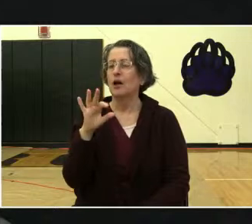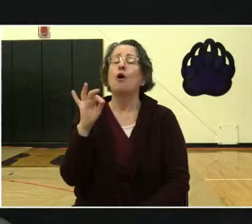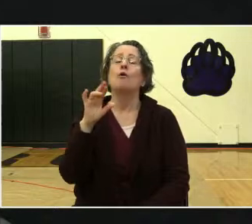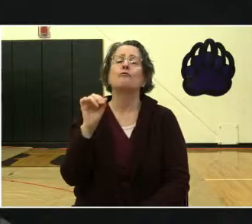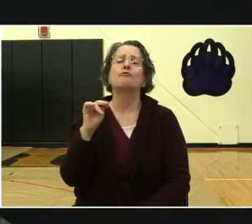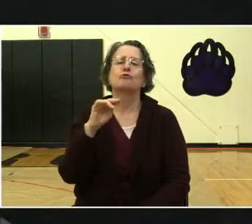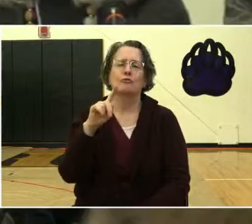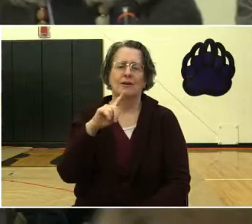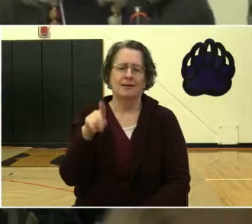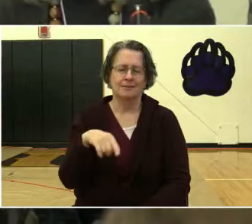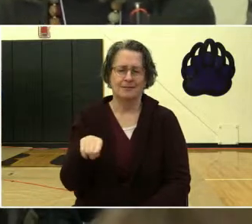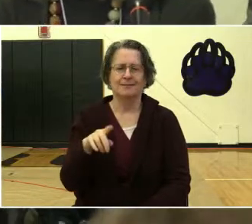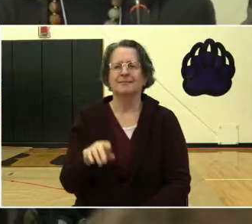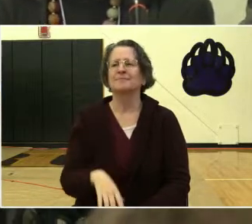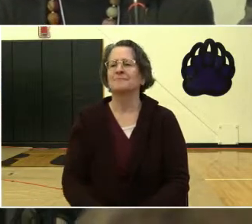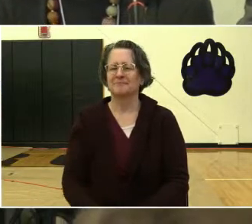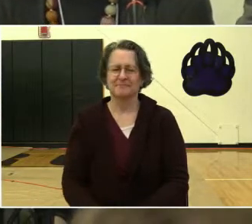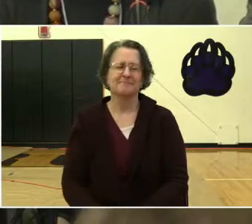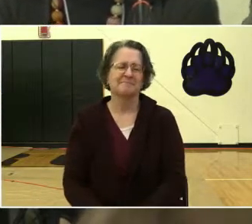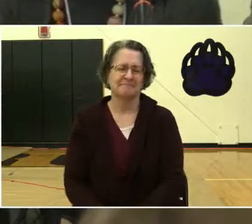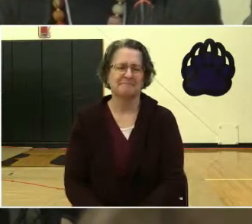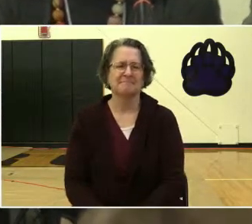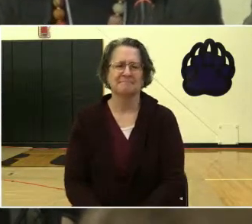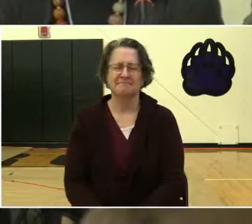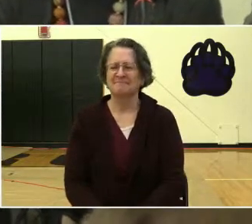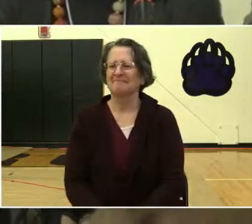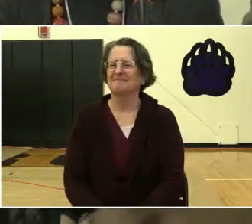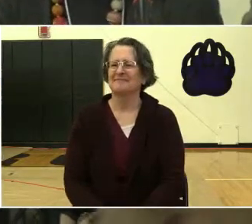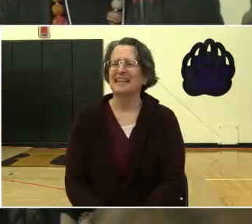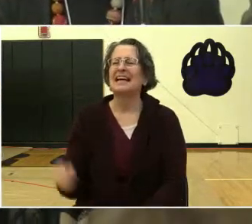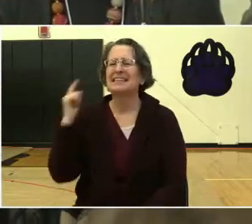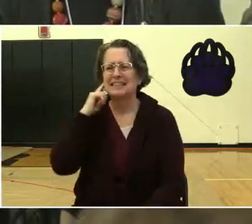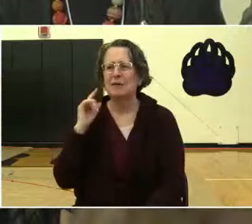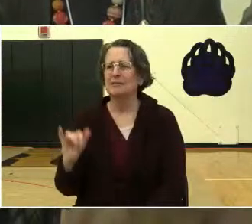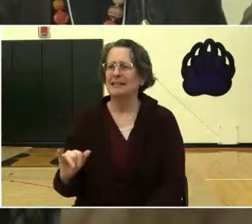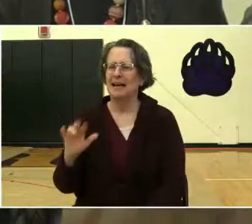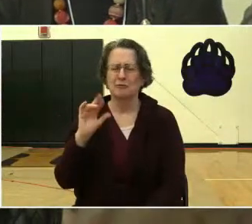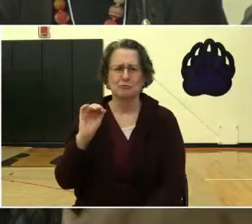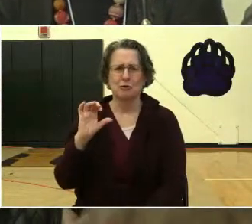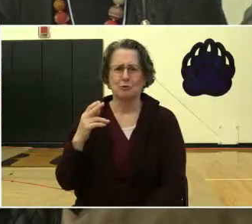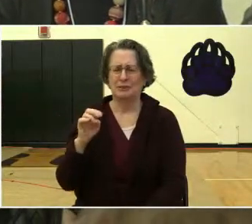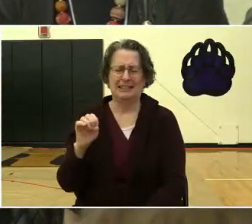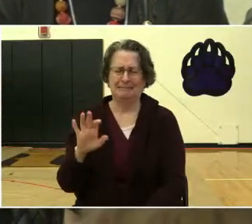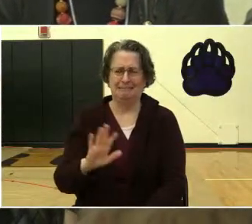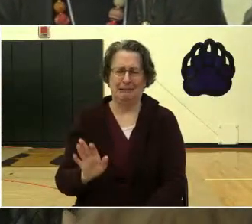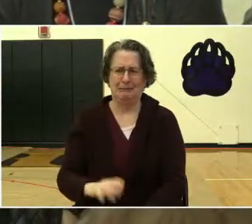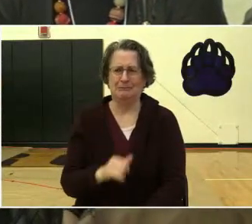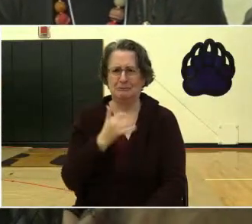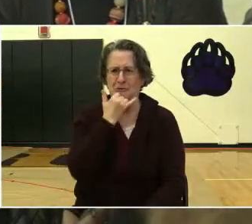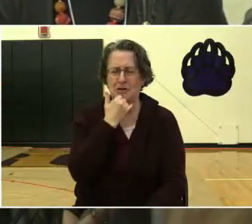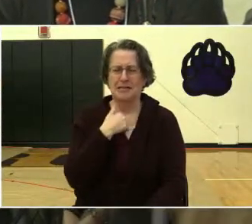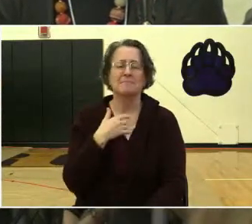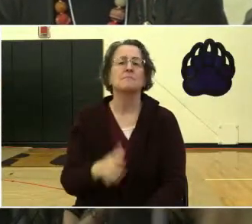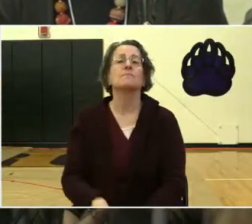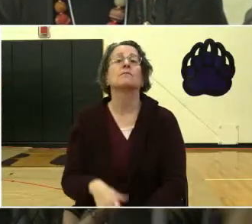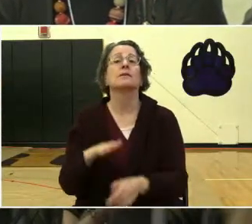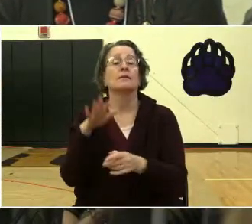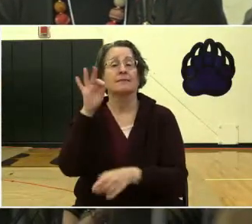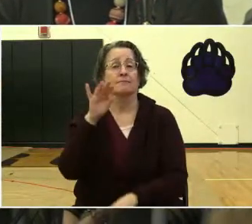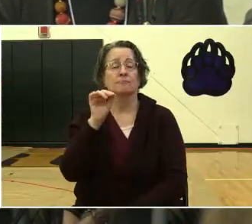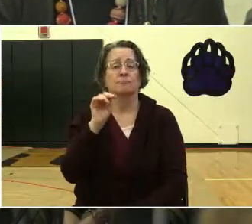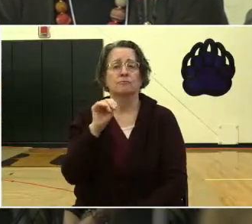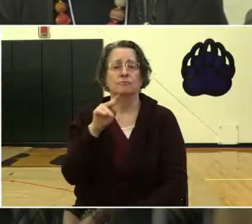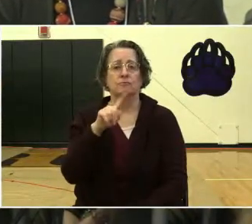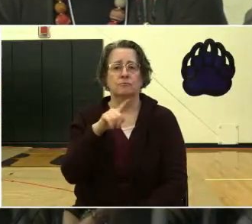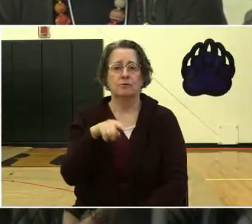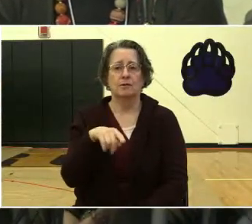moderator uh France reesman District 8 uh if these funds were included in